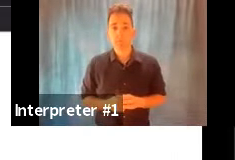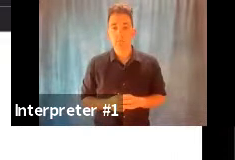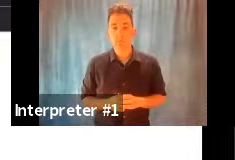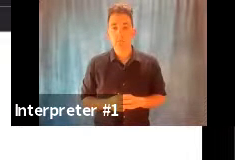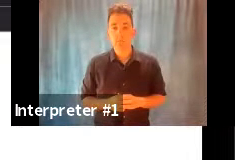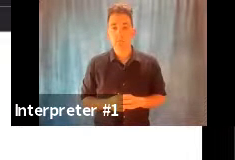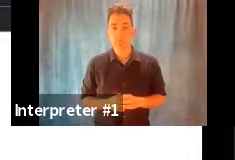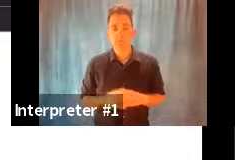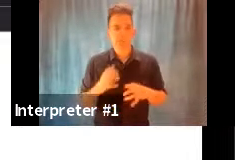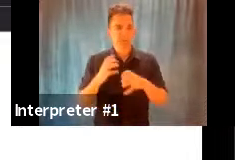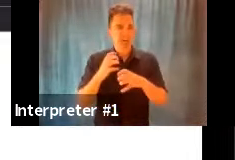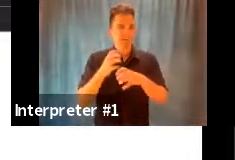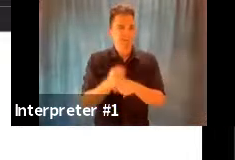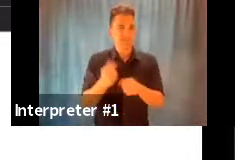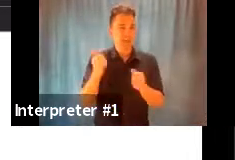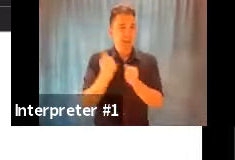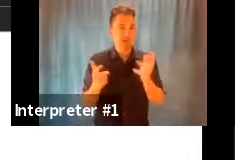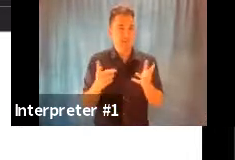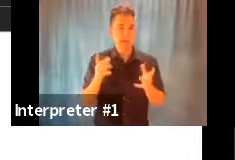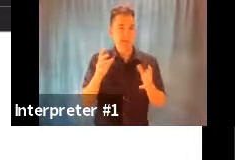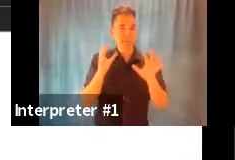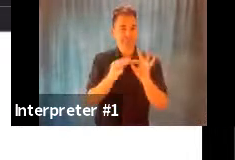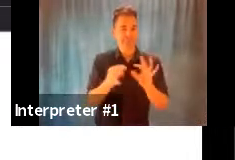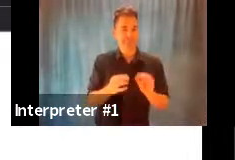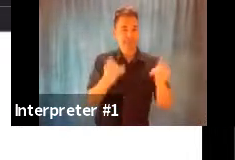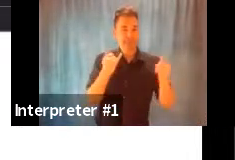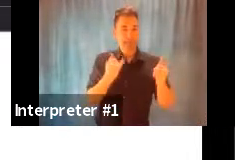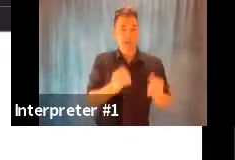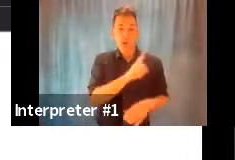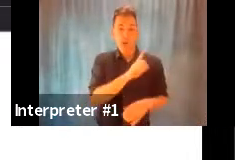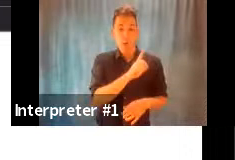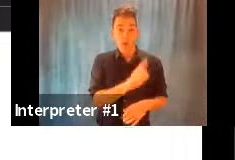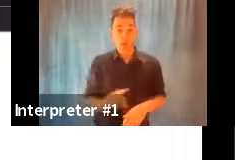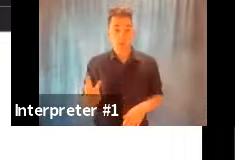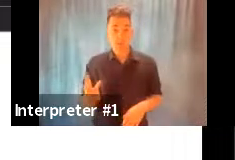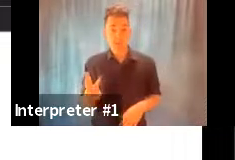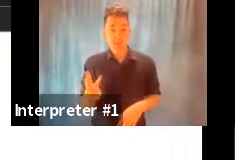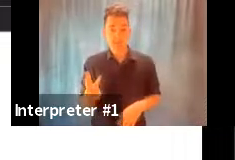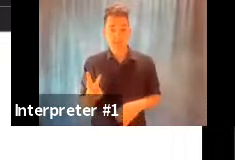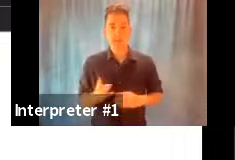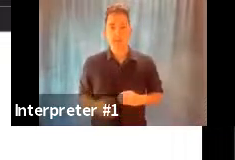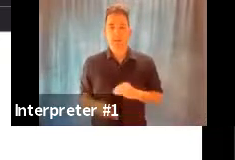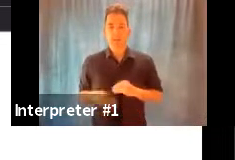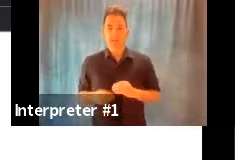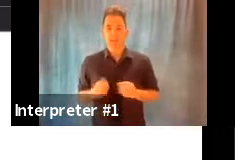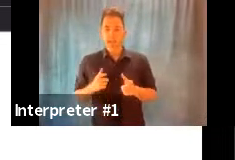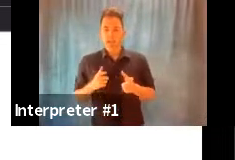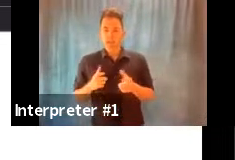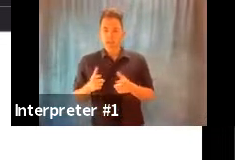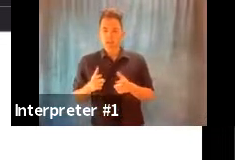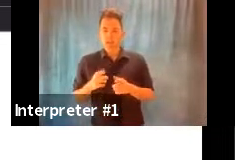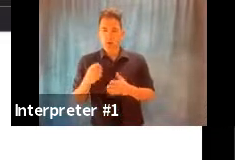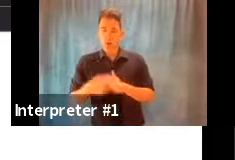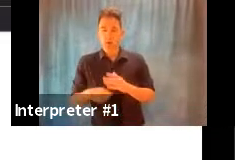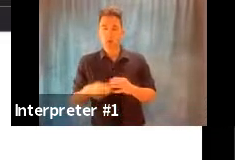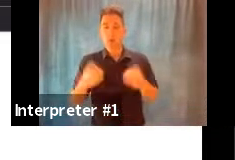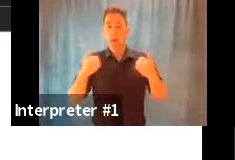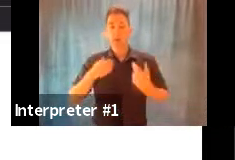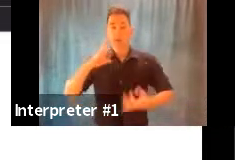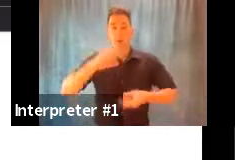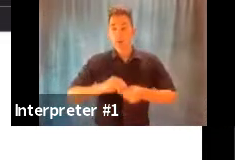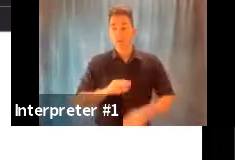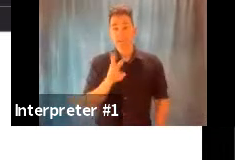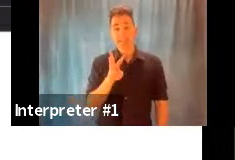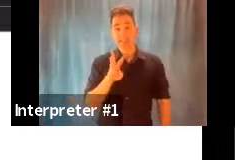that we've talked about today, 1 through 6, plus our administrative costs. We have a total of $68 million that we